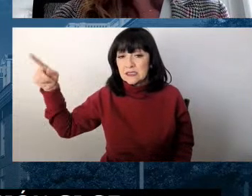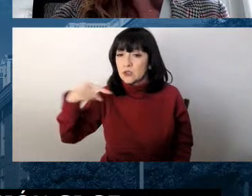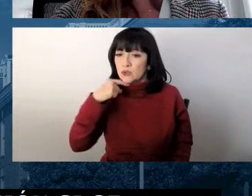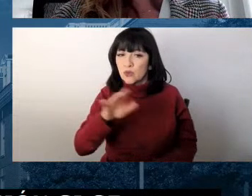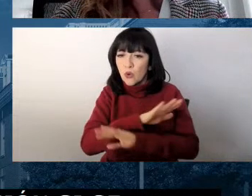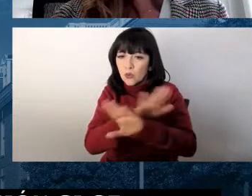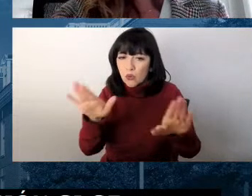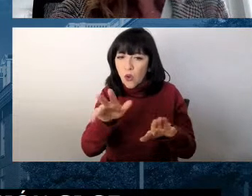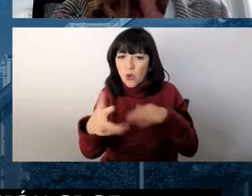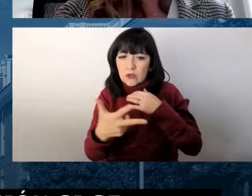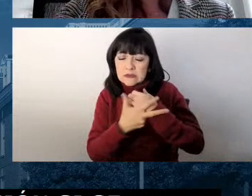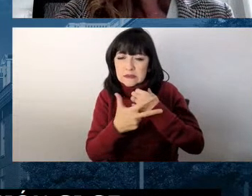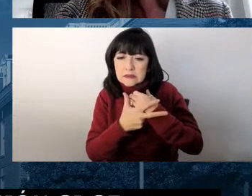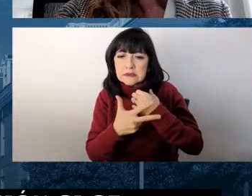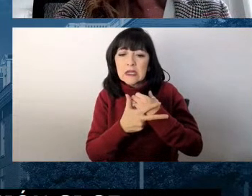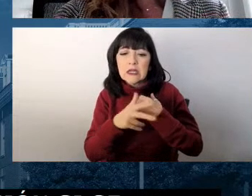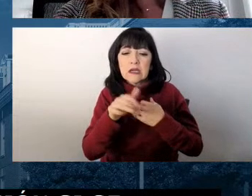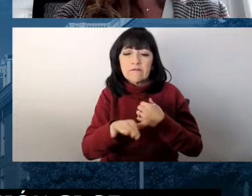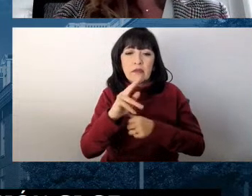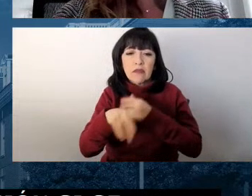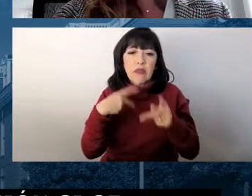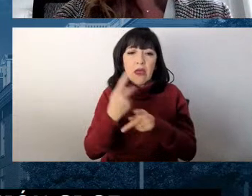healthcare professionals. And while we still